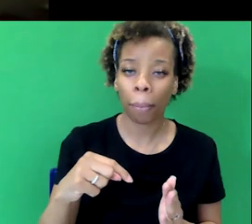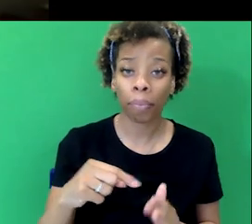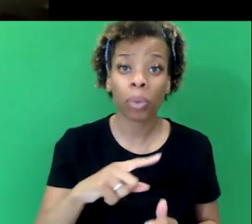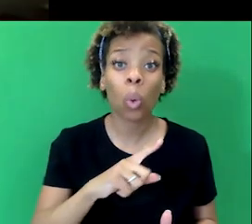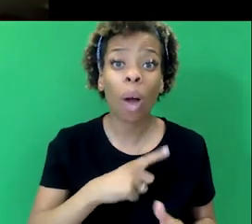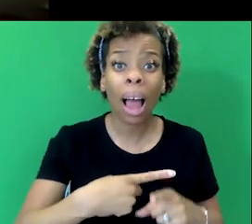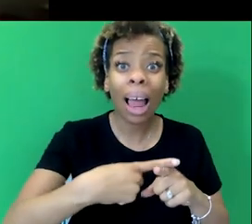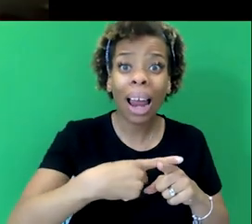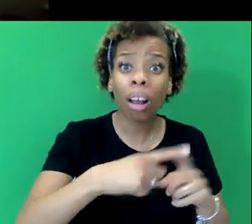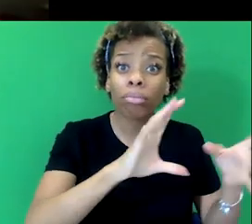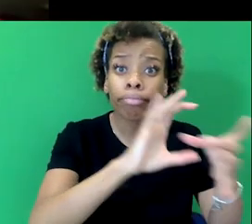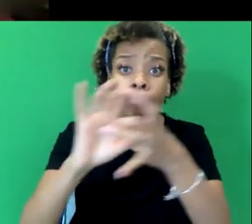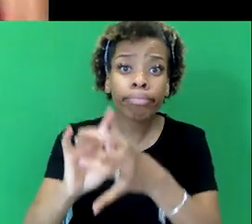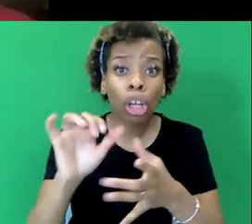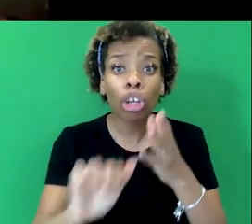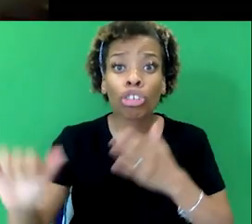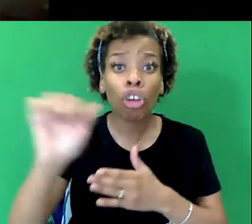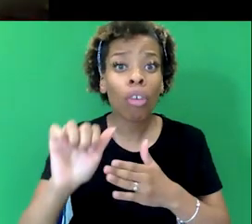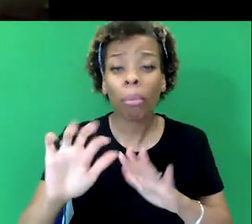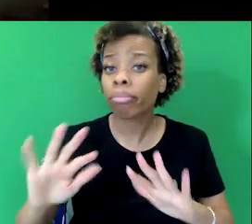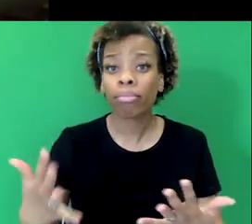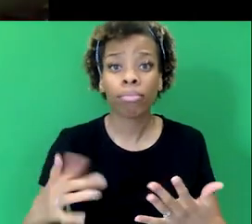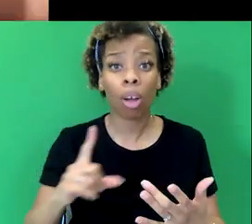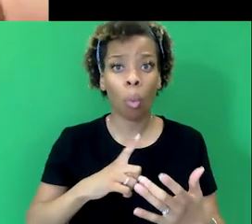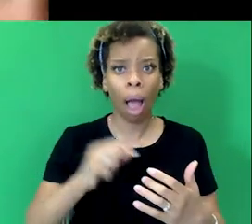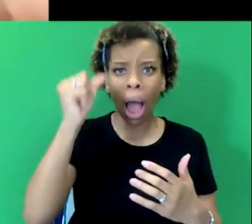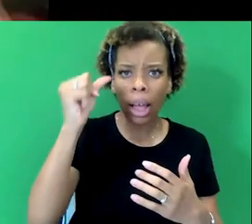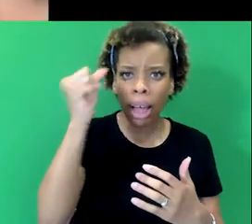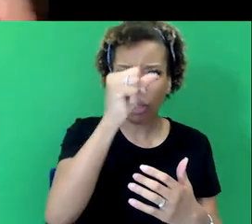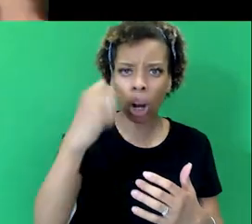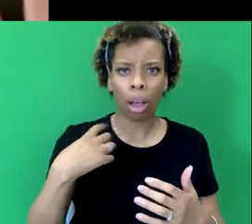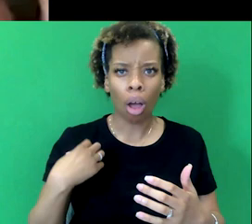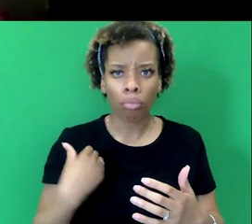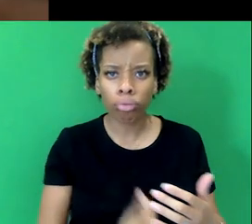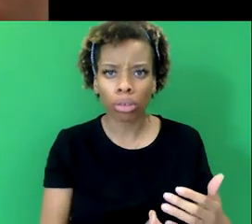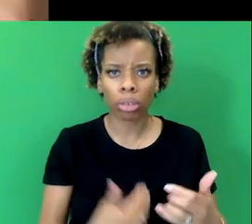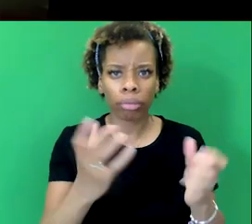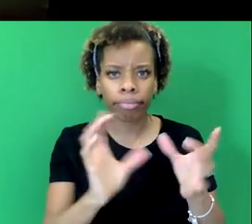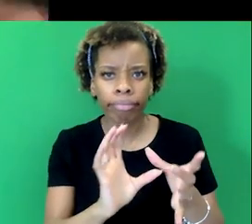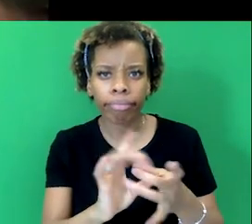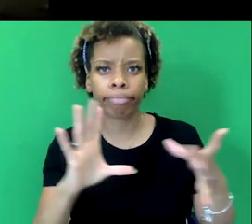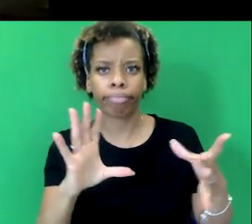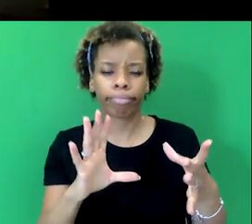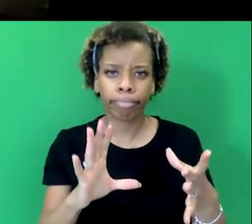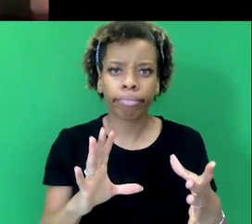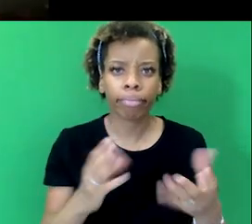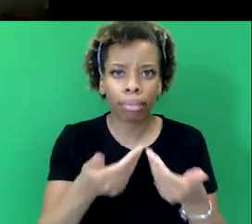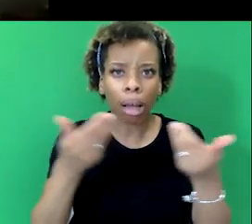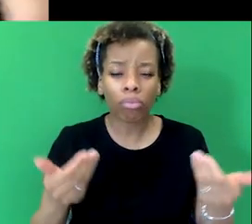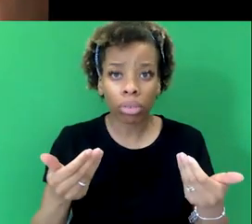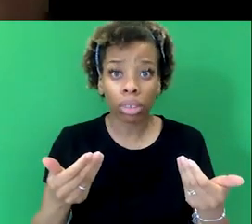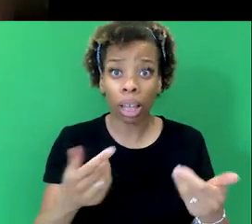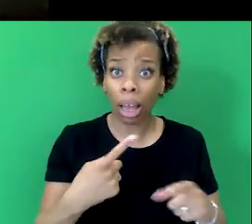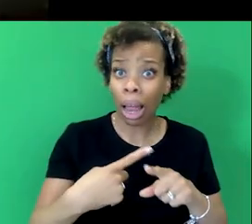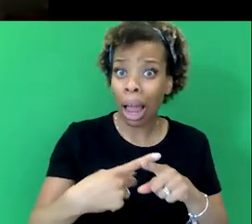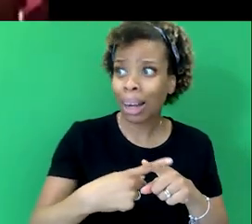from Europe because of the Catholicism Protestant thing. So England had no powerful friends. This is